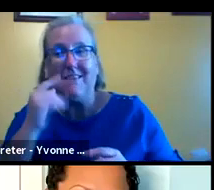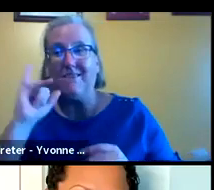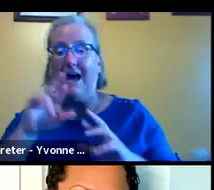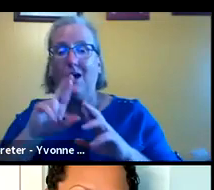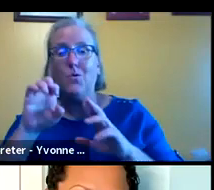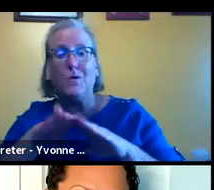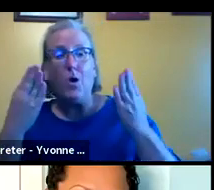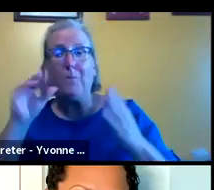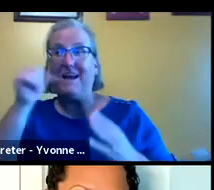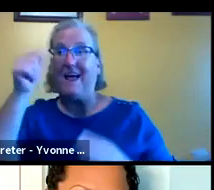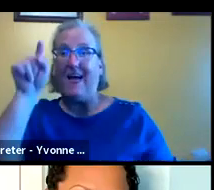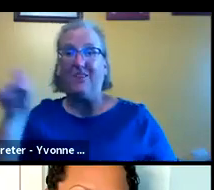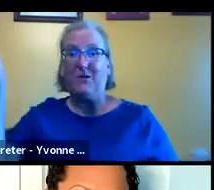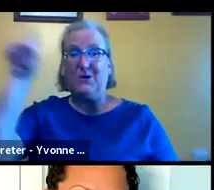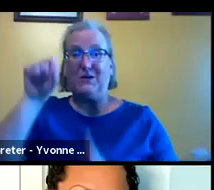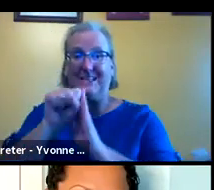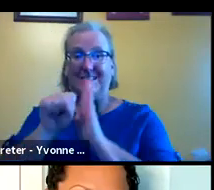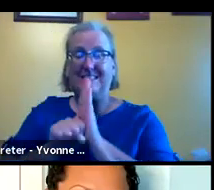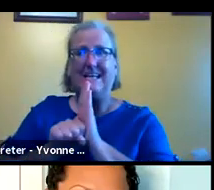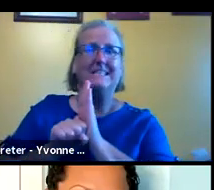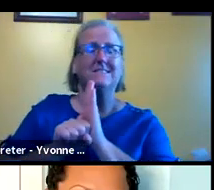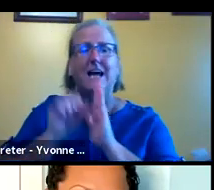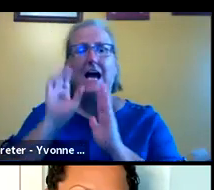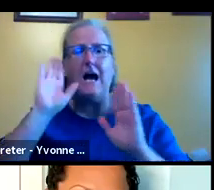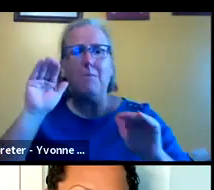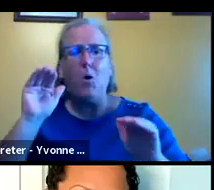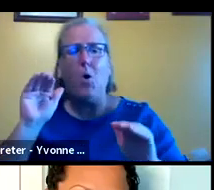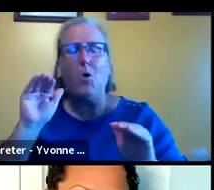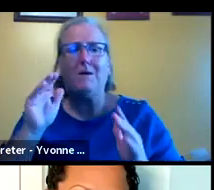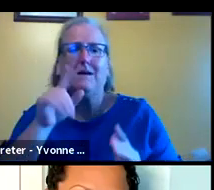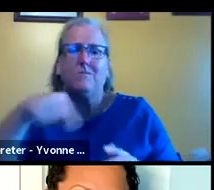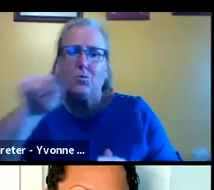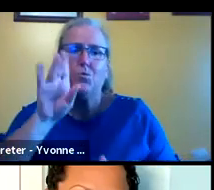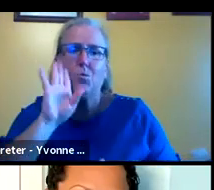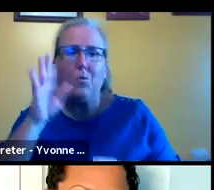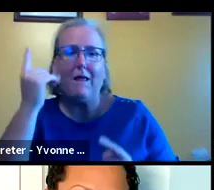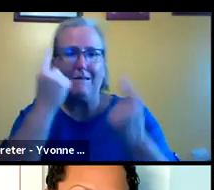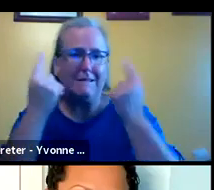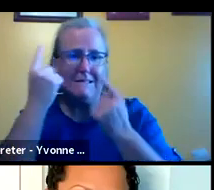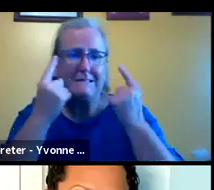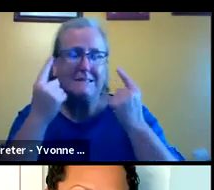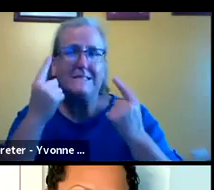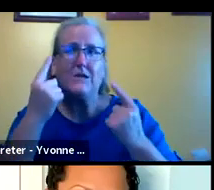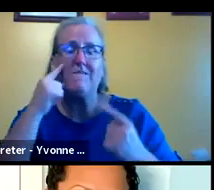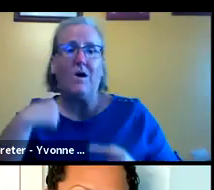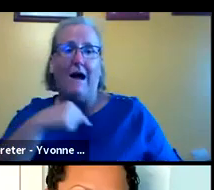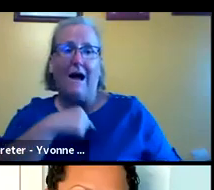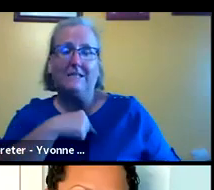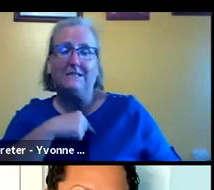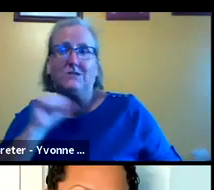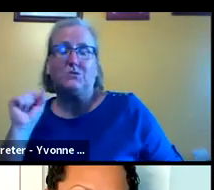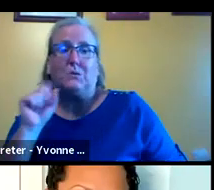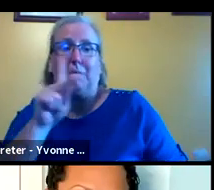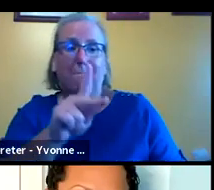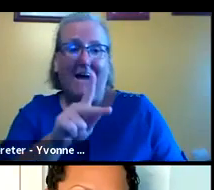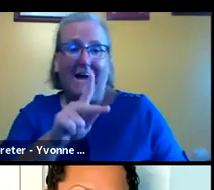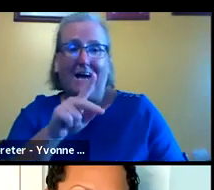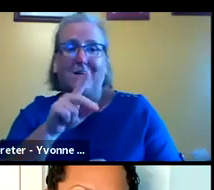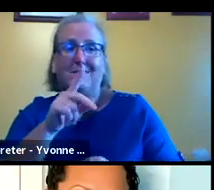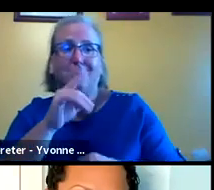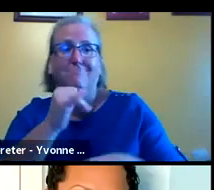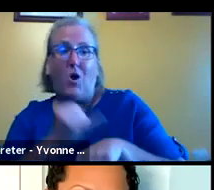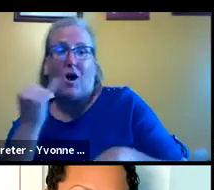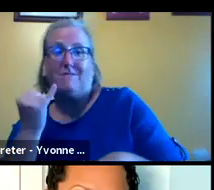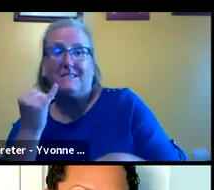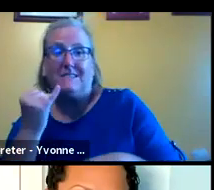in the other states have gone, I would hope that there would be some consideration of us returning virtually until we can get a better hold